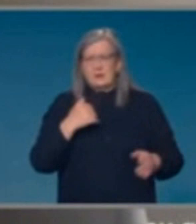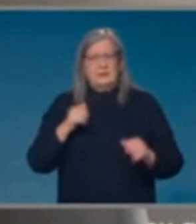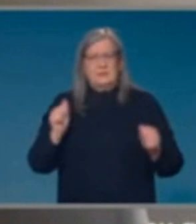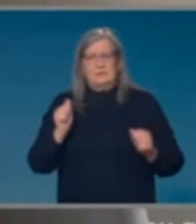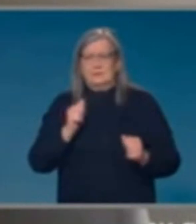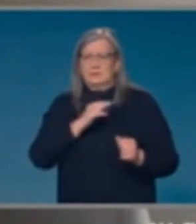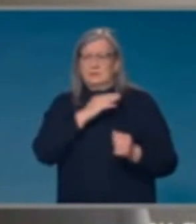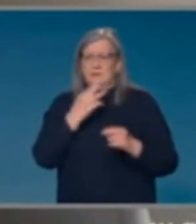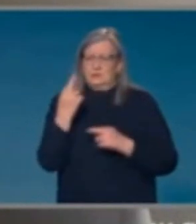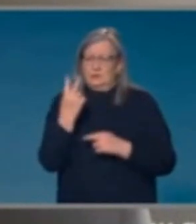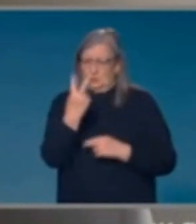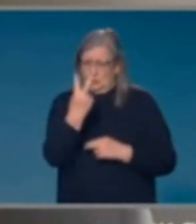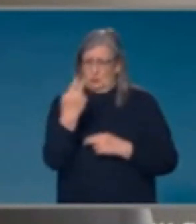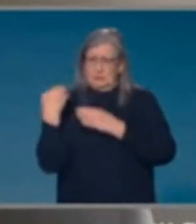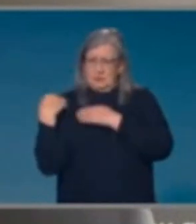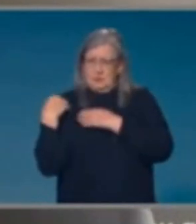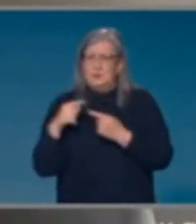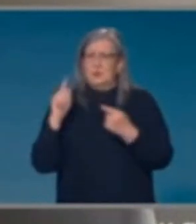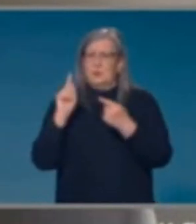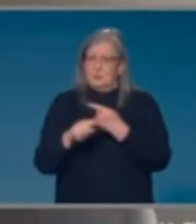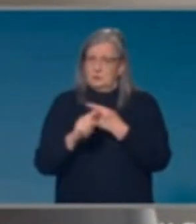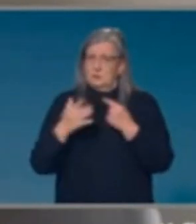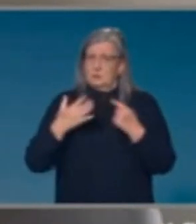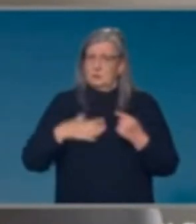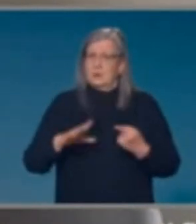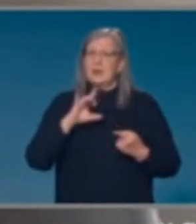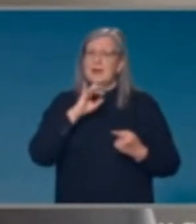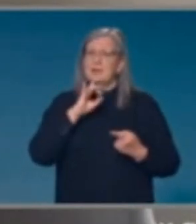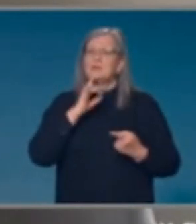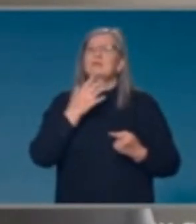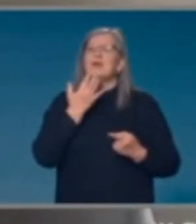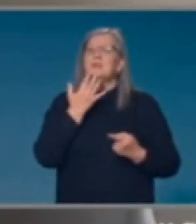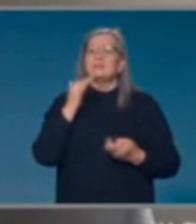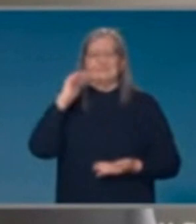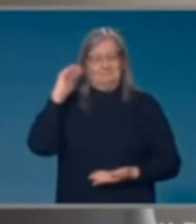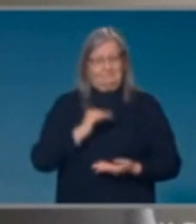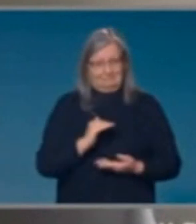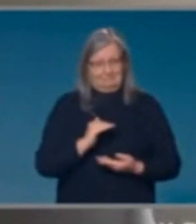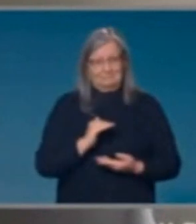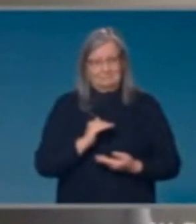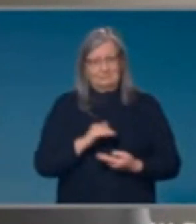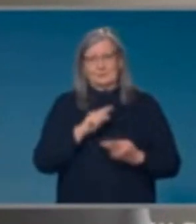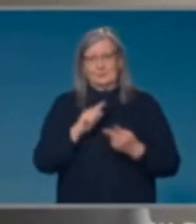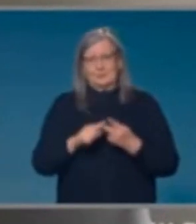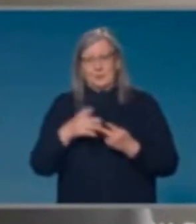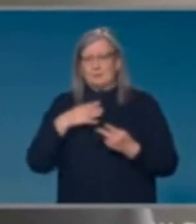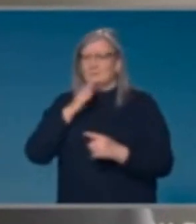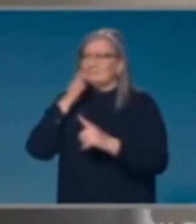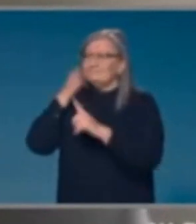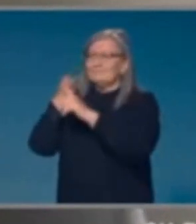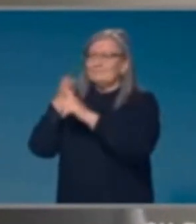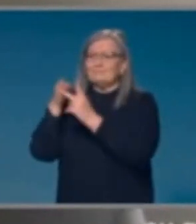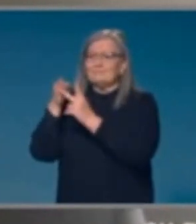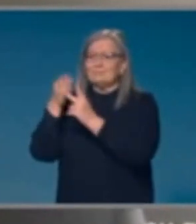pressure downwards on electricity prices, but to achieve our emissions targets. And we're already